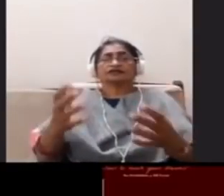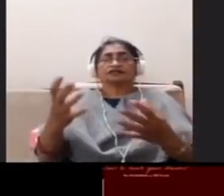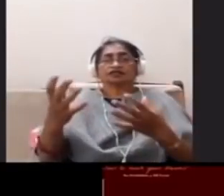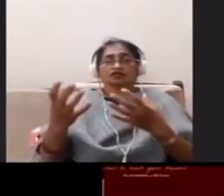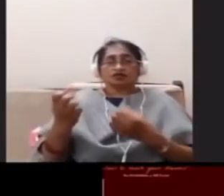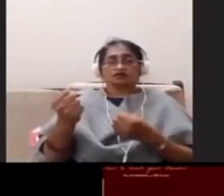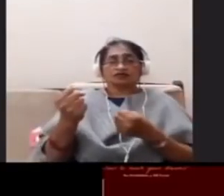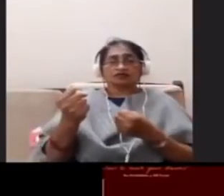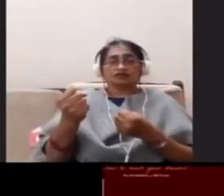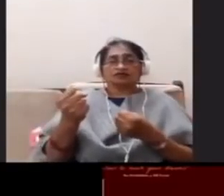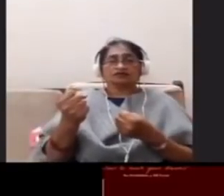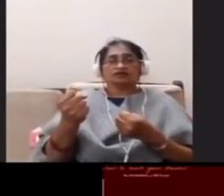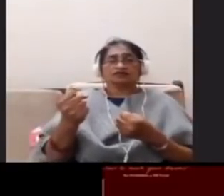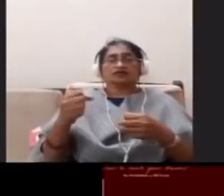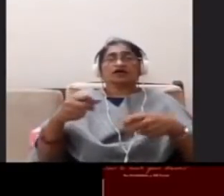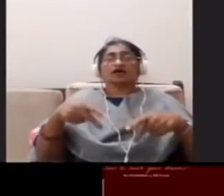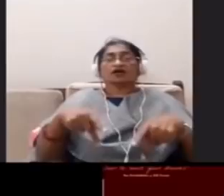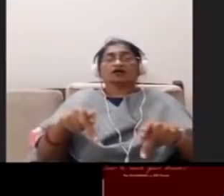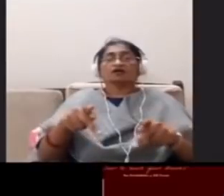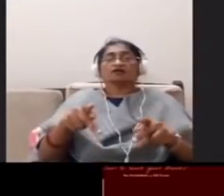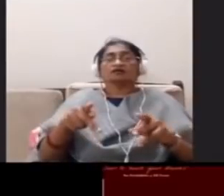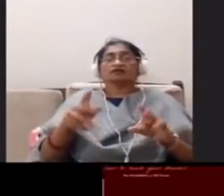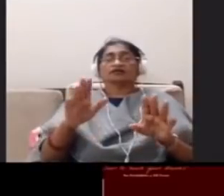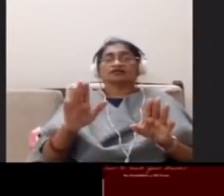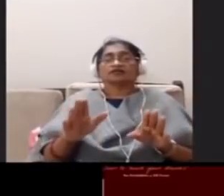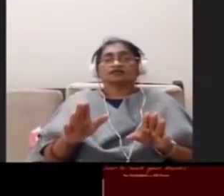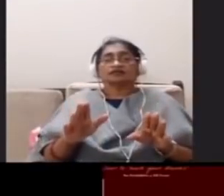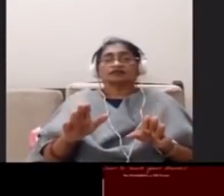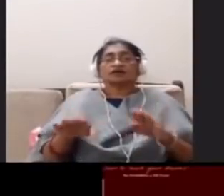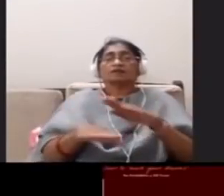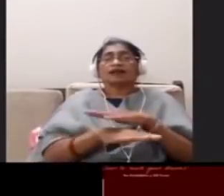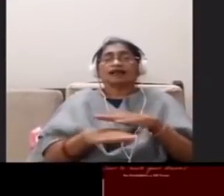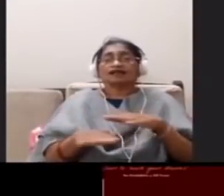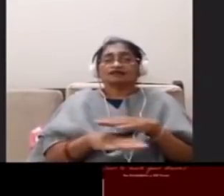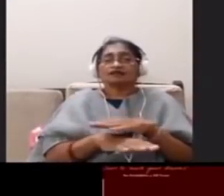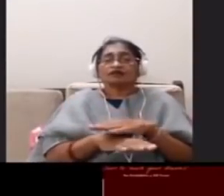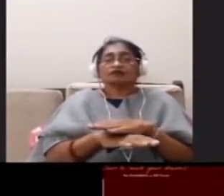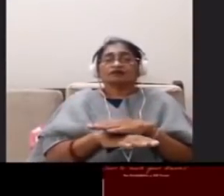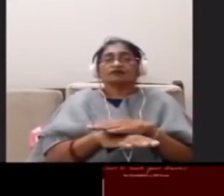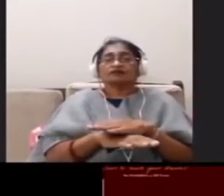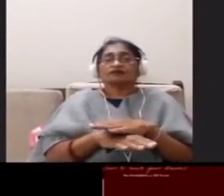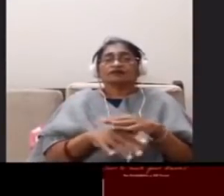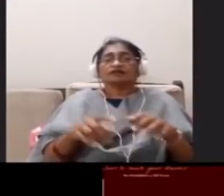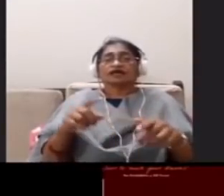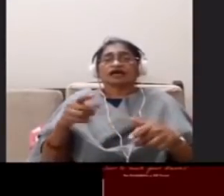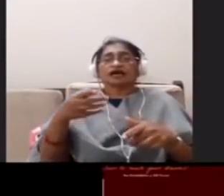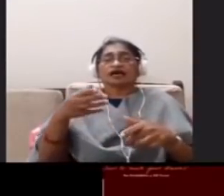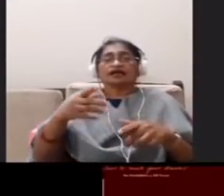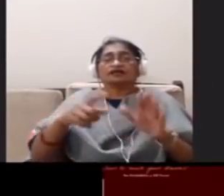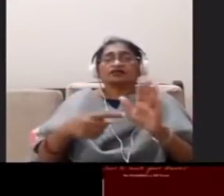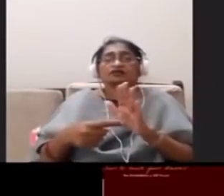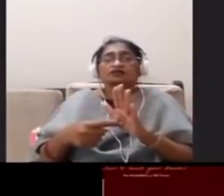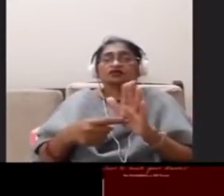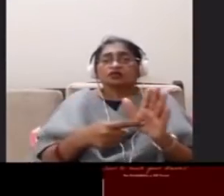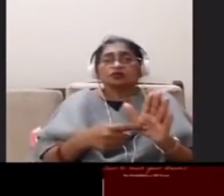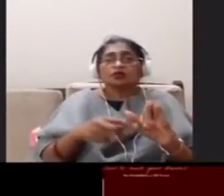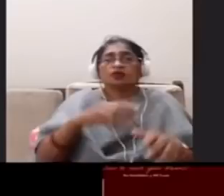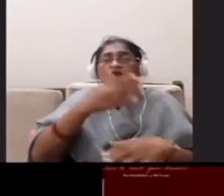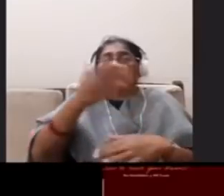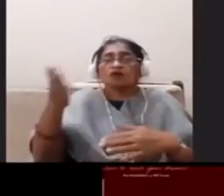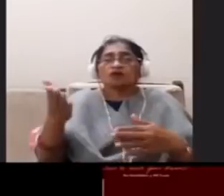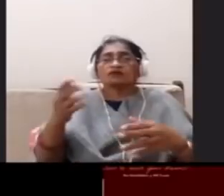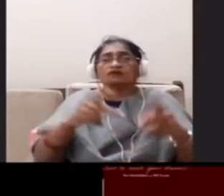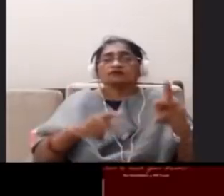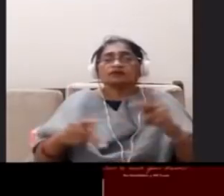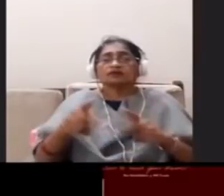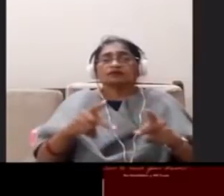to actually perform on the mainstream platforms. And in the process, over time, make the change in